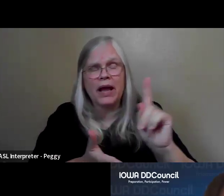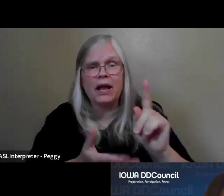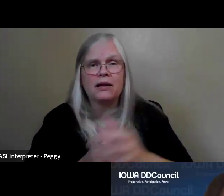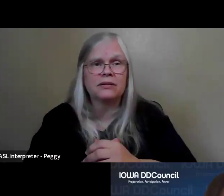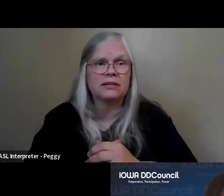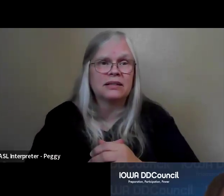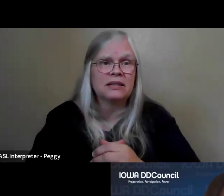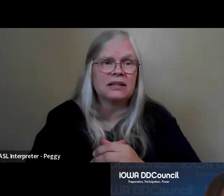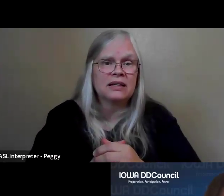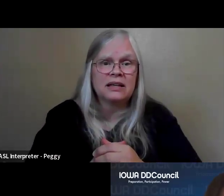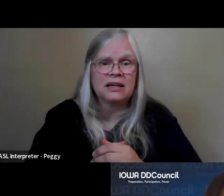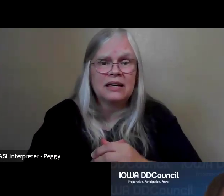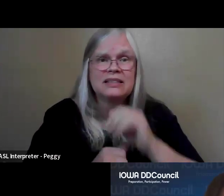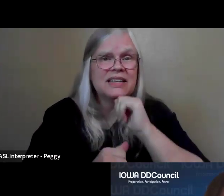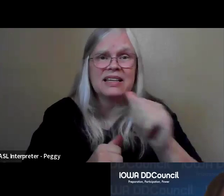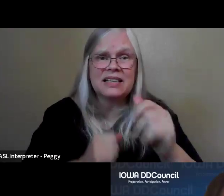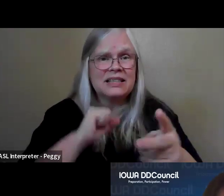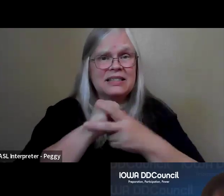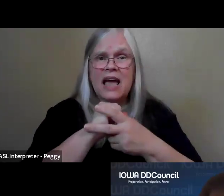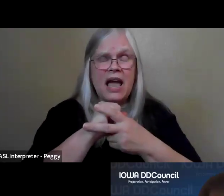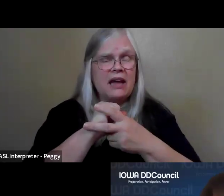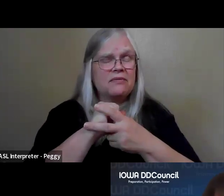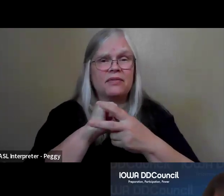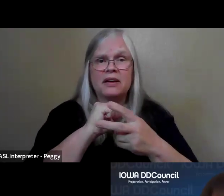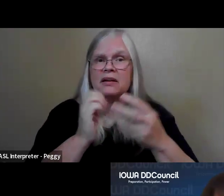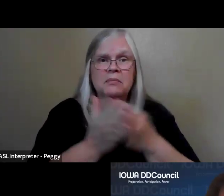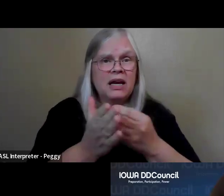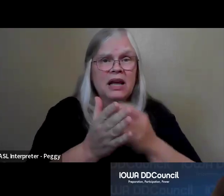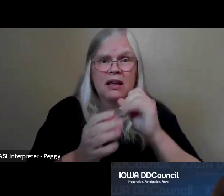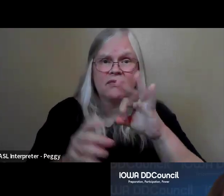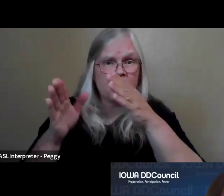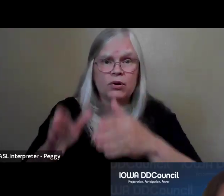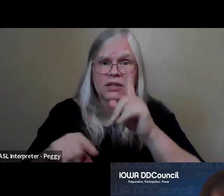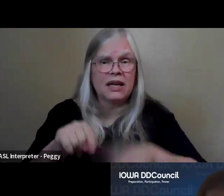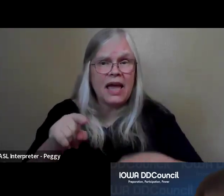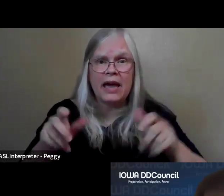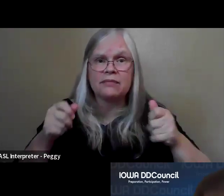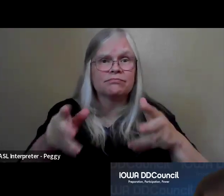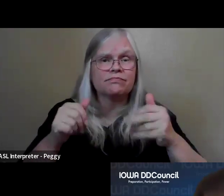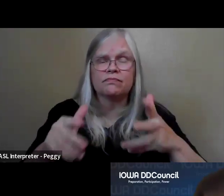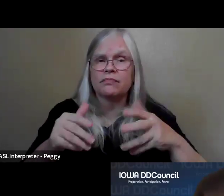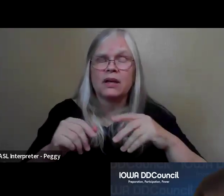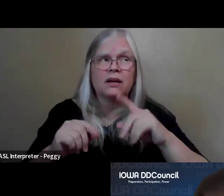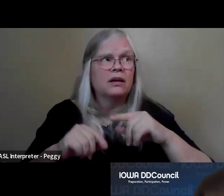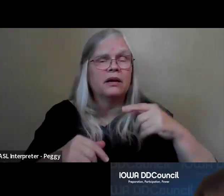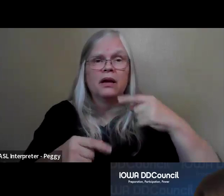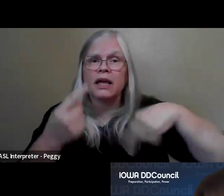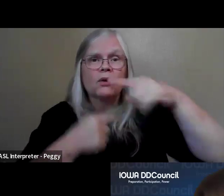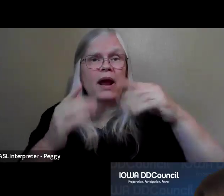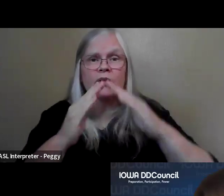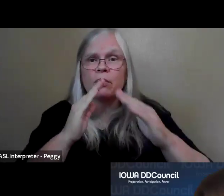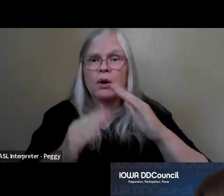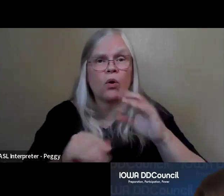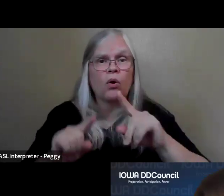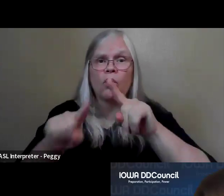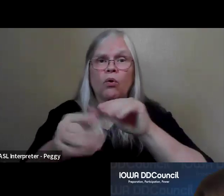That doesn't really save money if somebody can't get around in the community and then they can't go to work and they can't